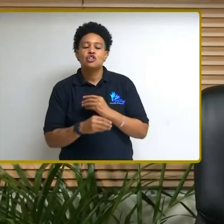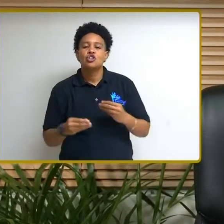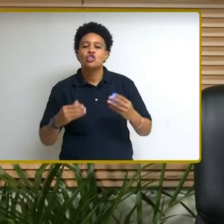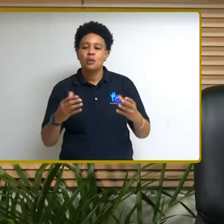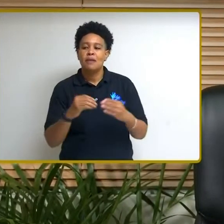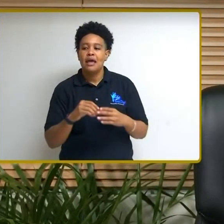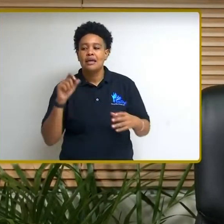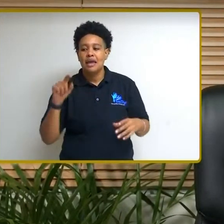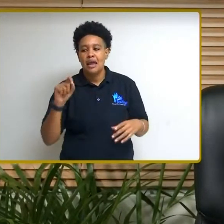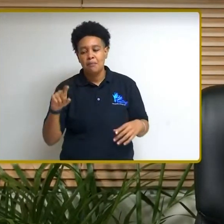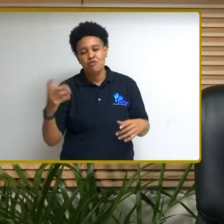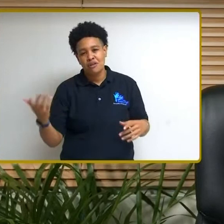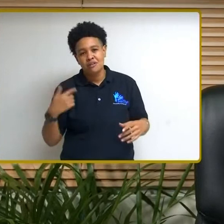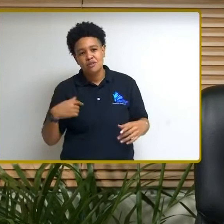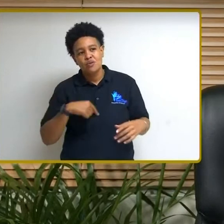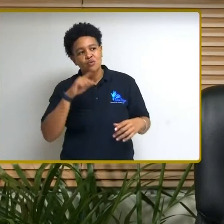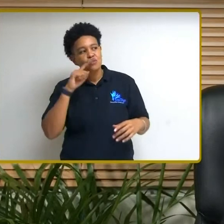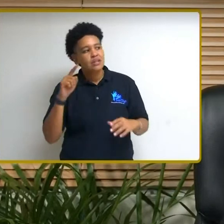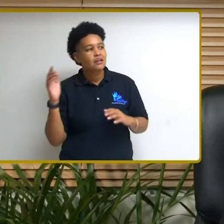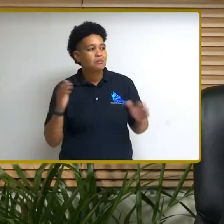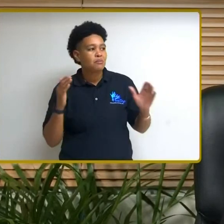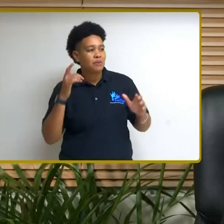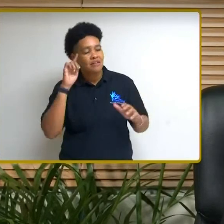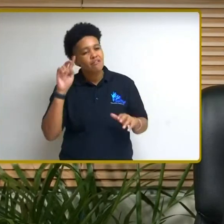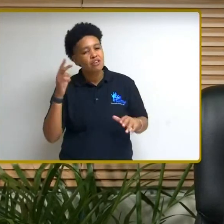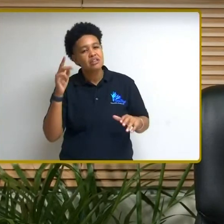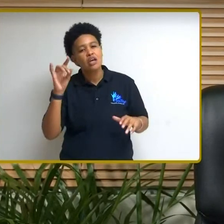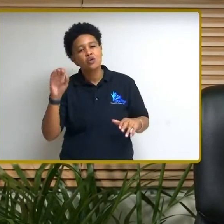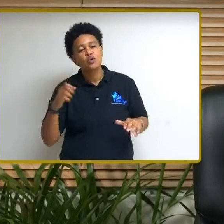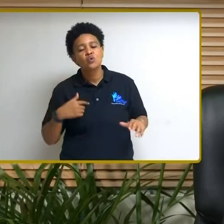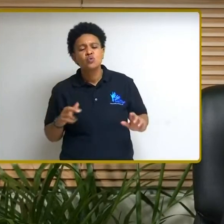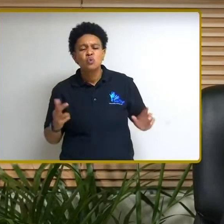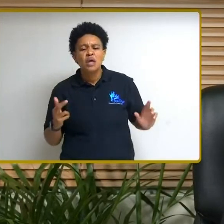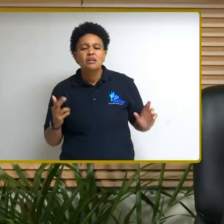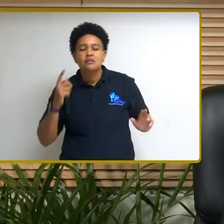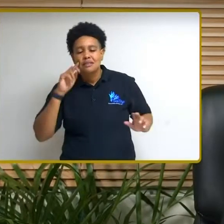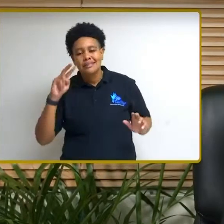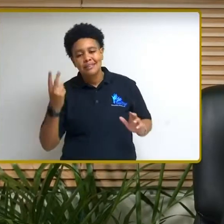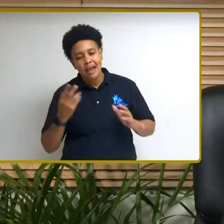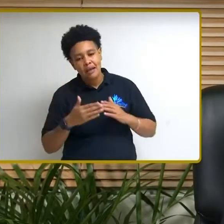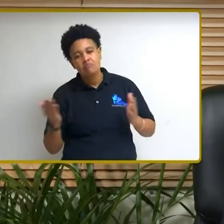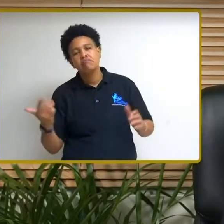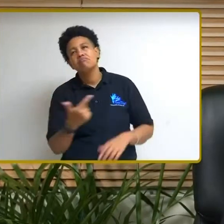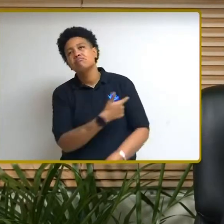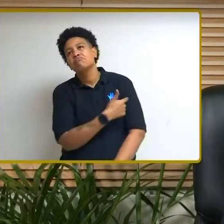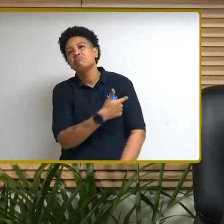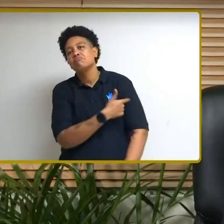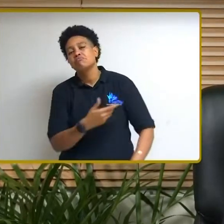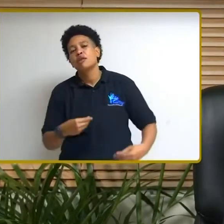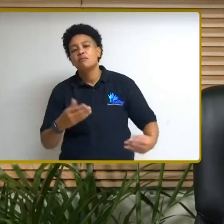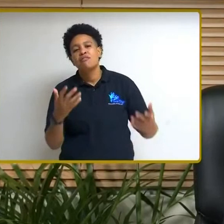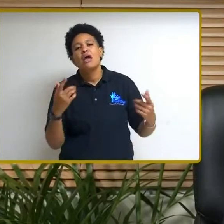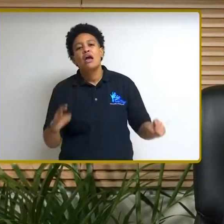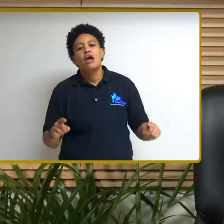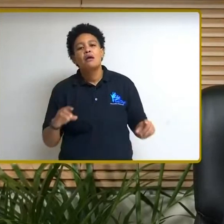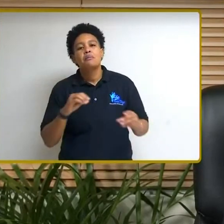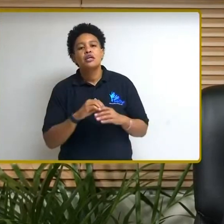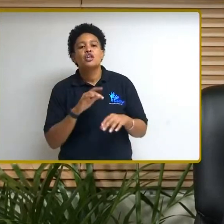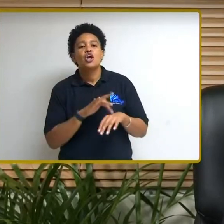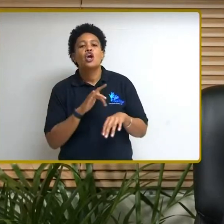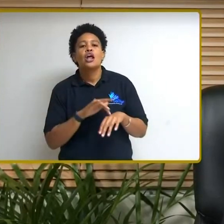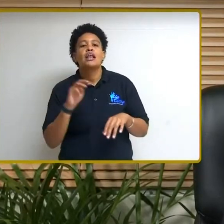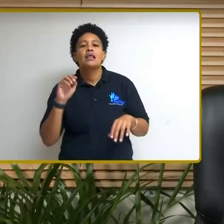April. So we are prepared to begin the second application in early